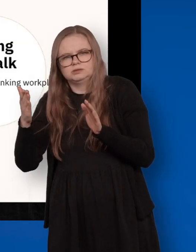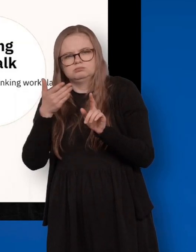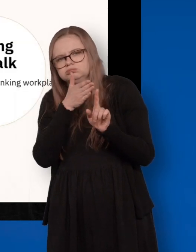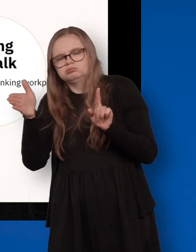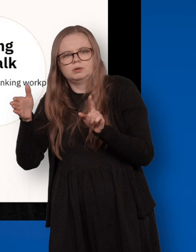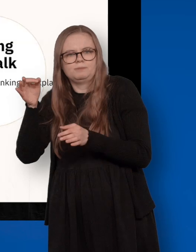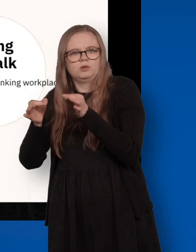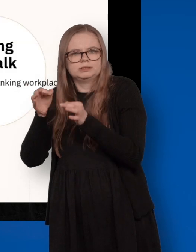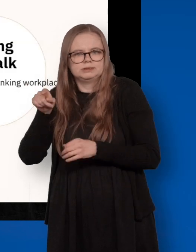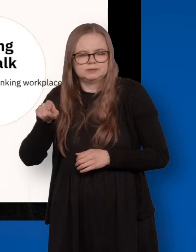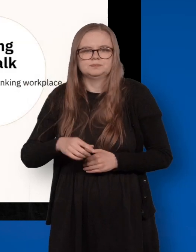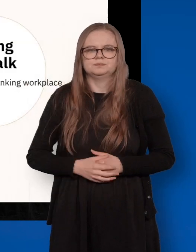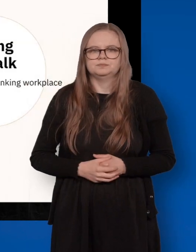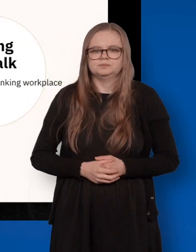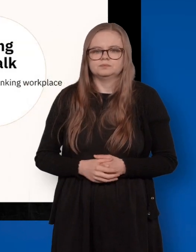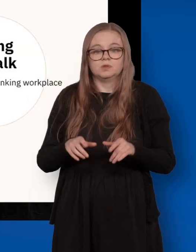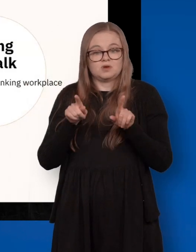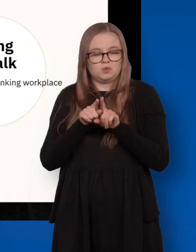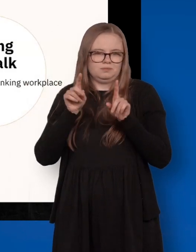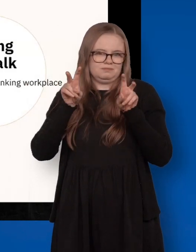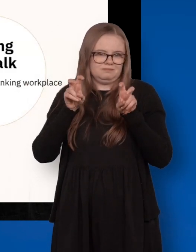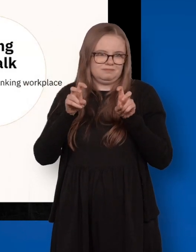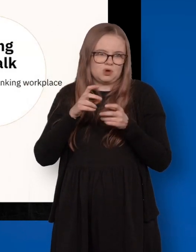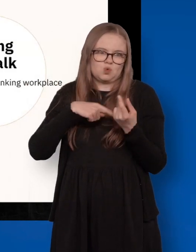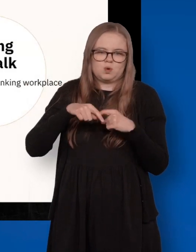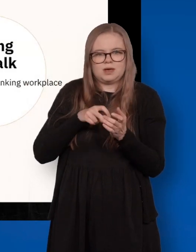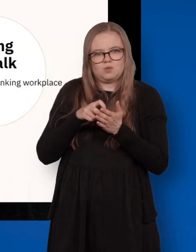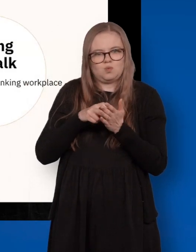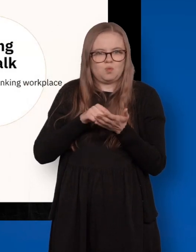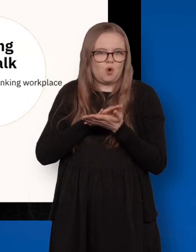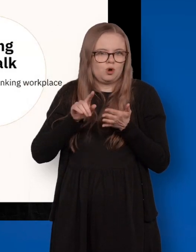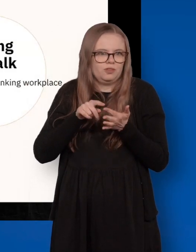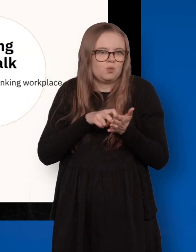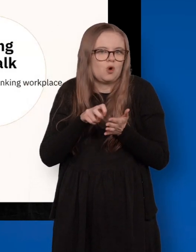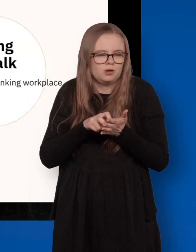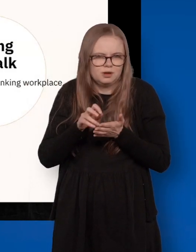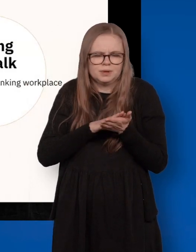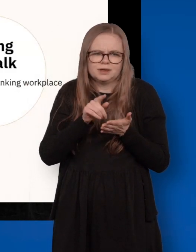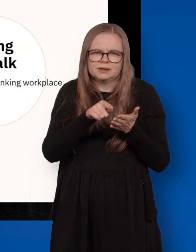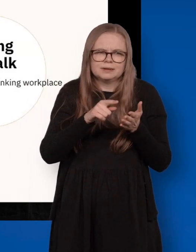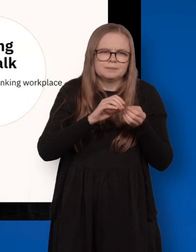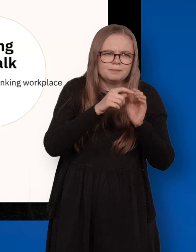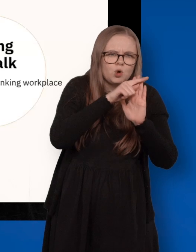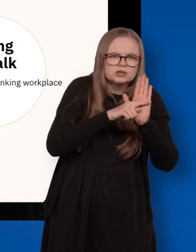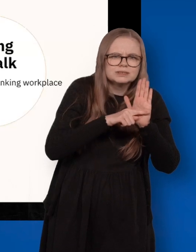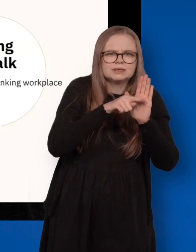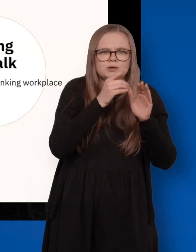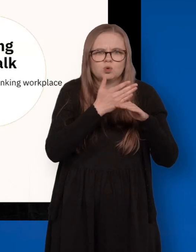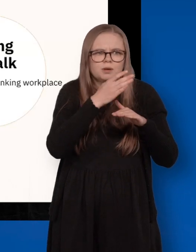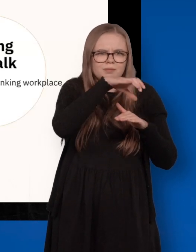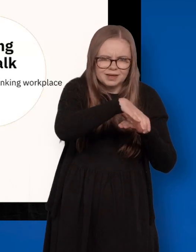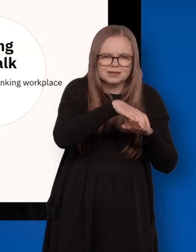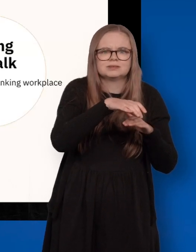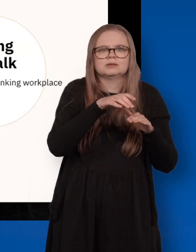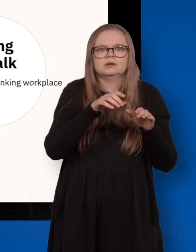Finally, we like to say that we walk the walk. We have forward-thinking workplace policies. We obviously